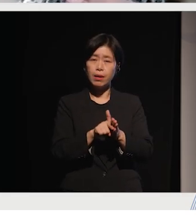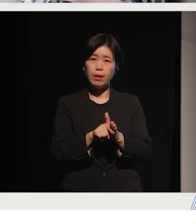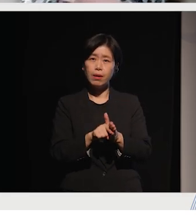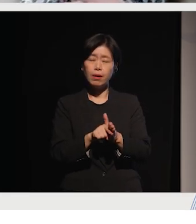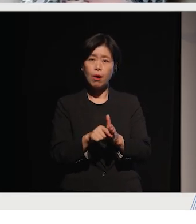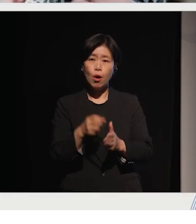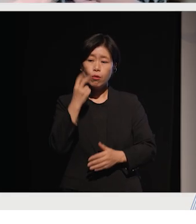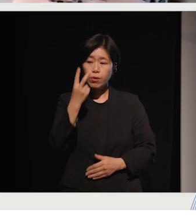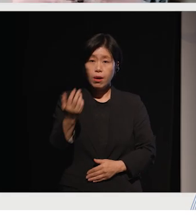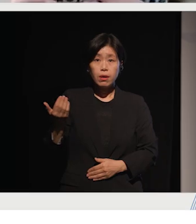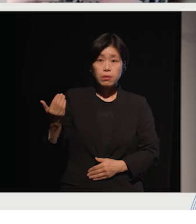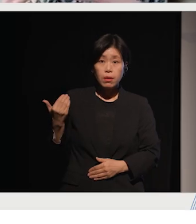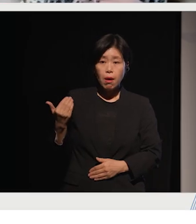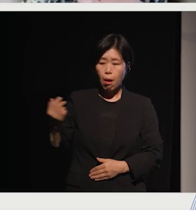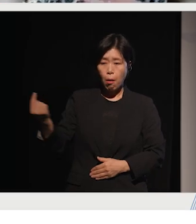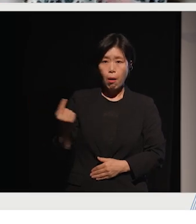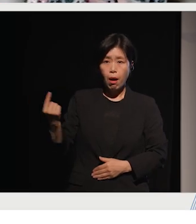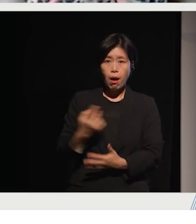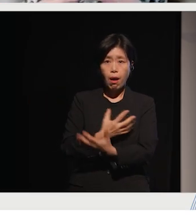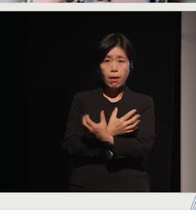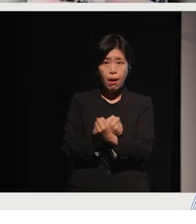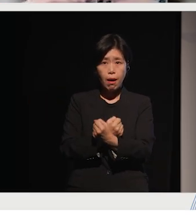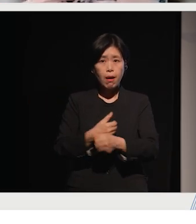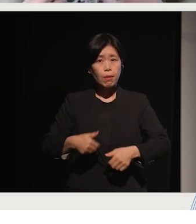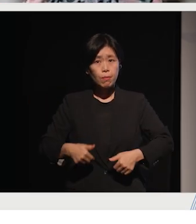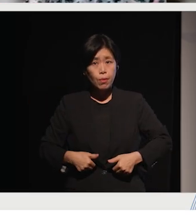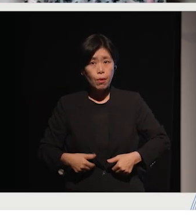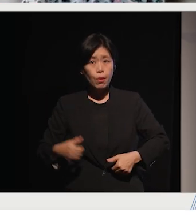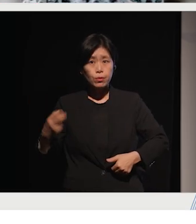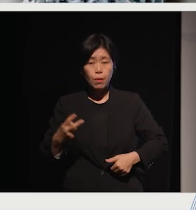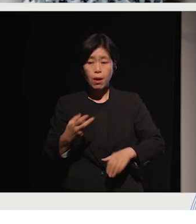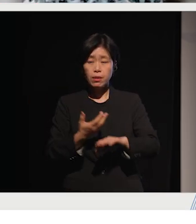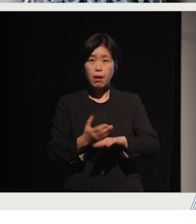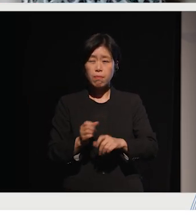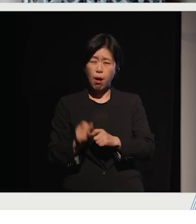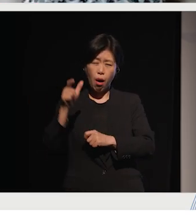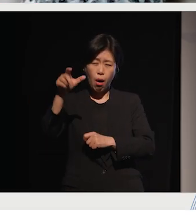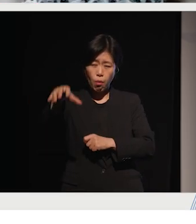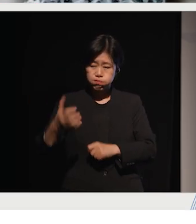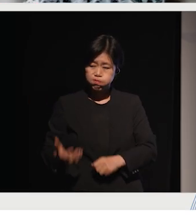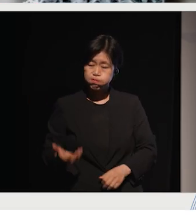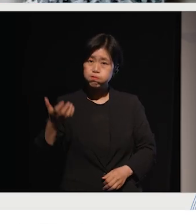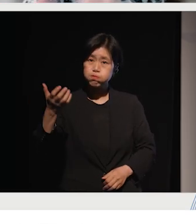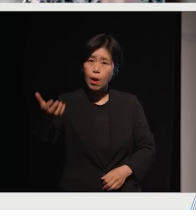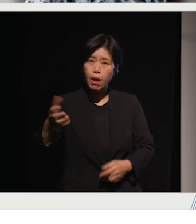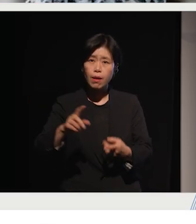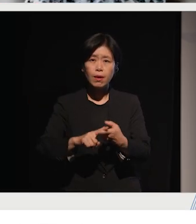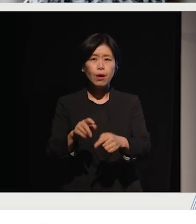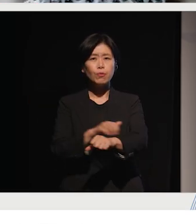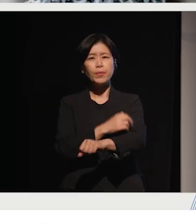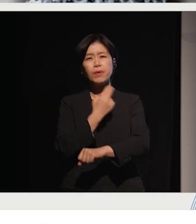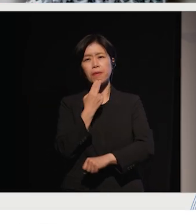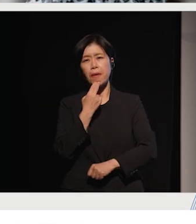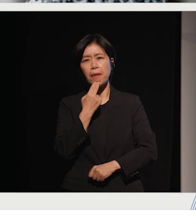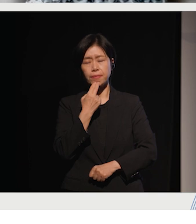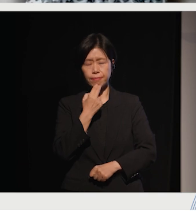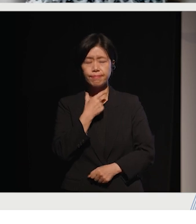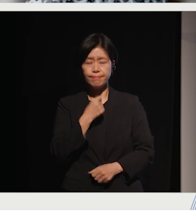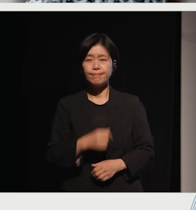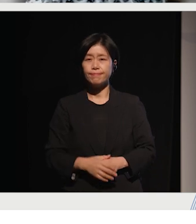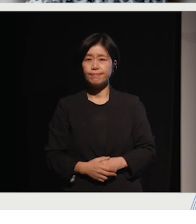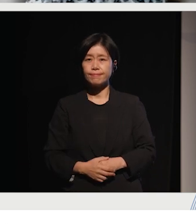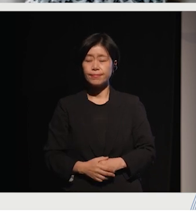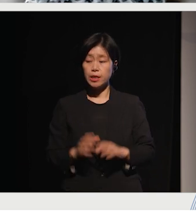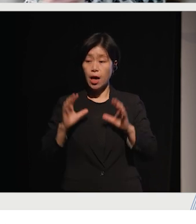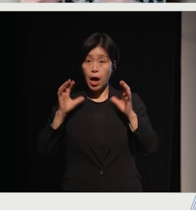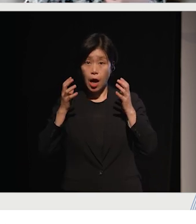or travel out of state for a program that's only happening twice a year. We want them to have that experience